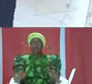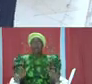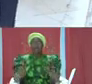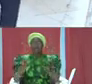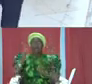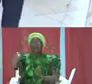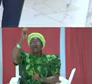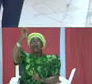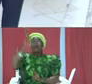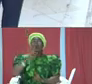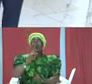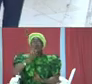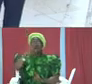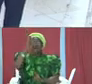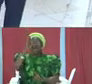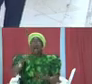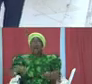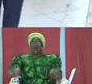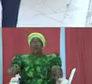Redeemer.